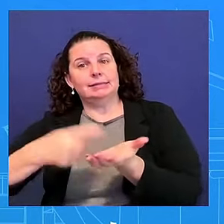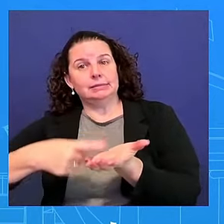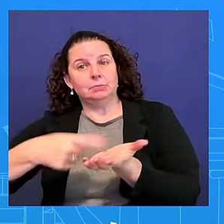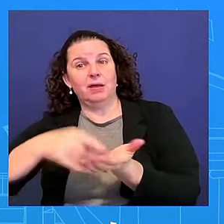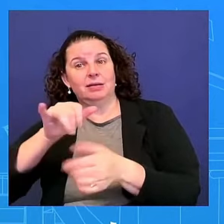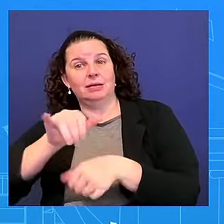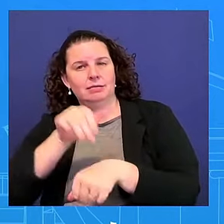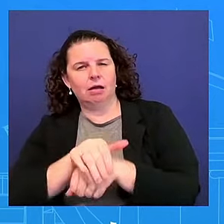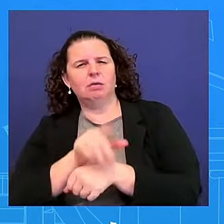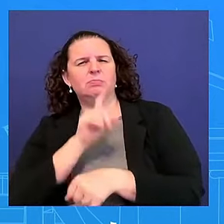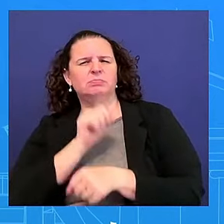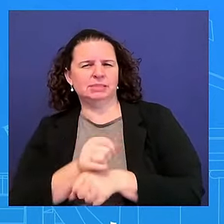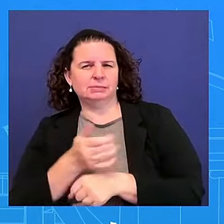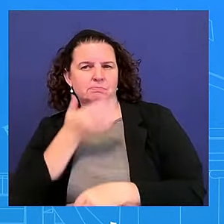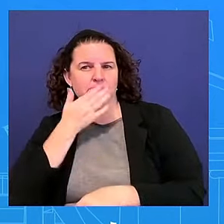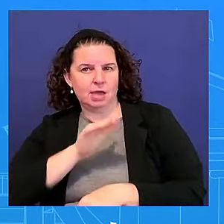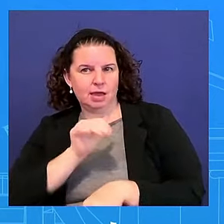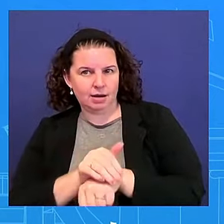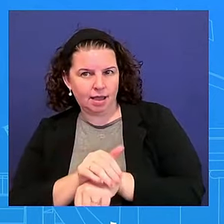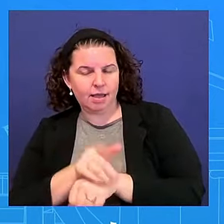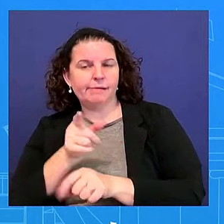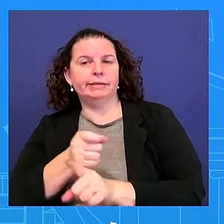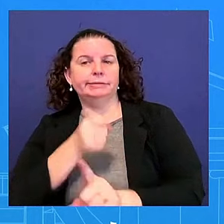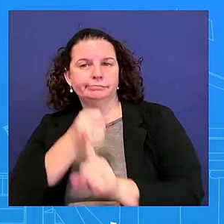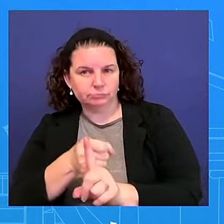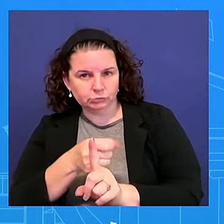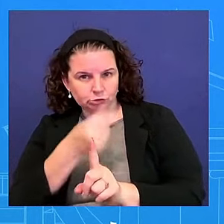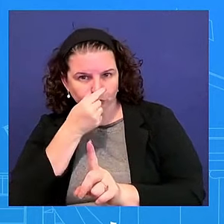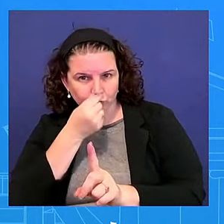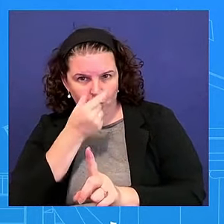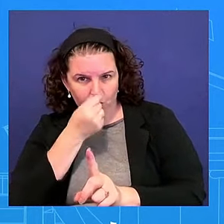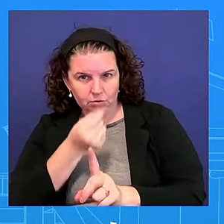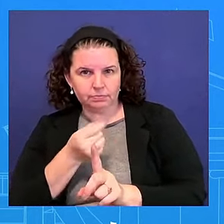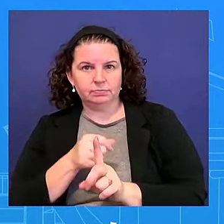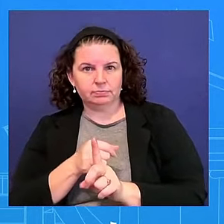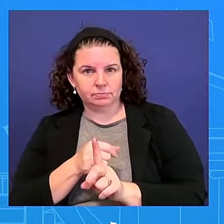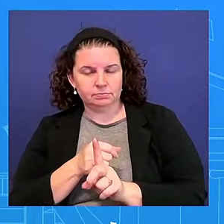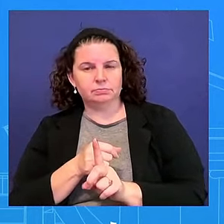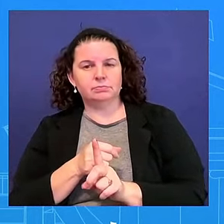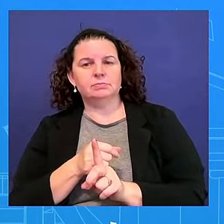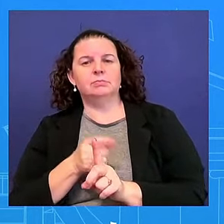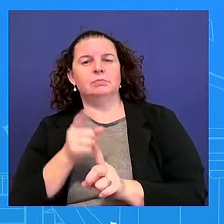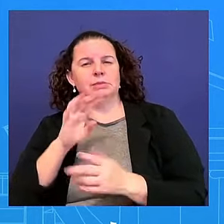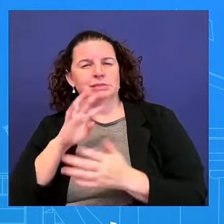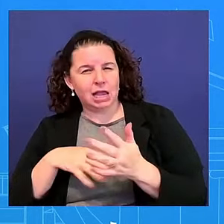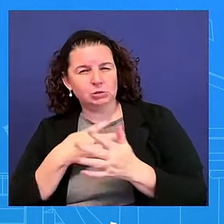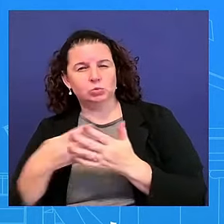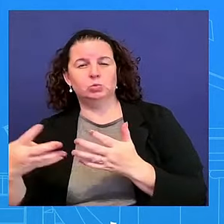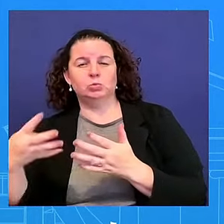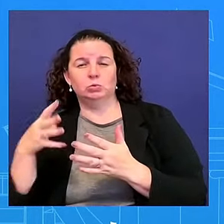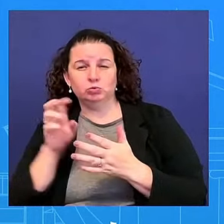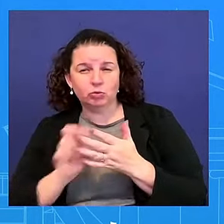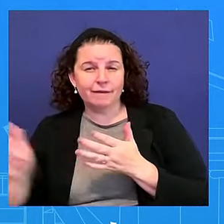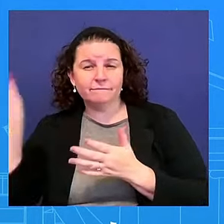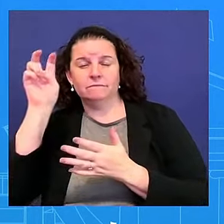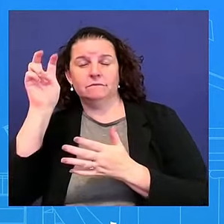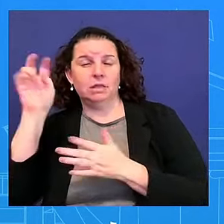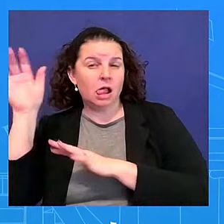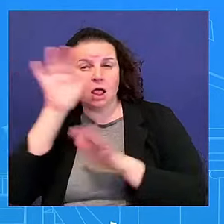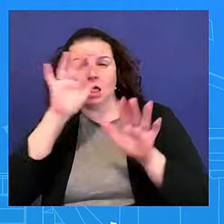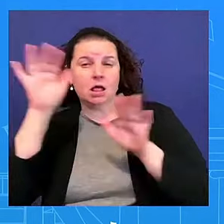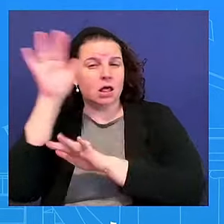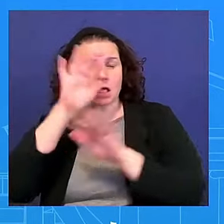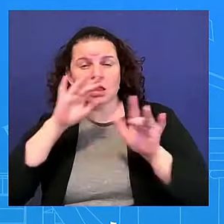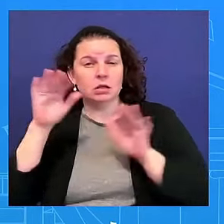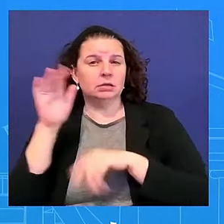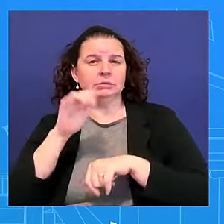schedule, right, being abroad. And so we've spoke about what that night was like for him. And we